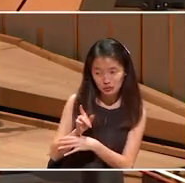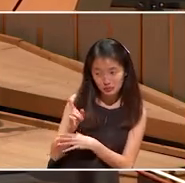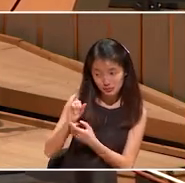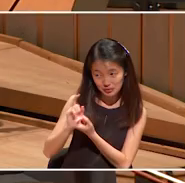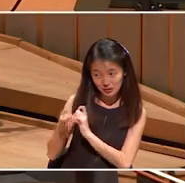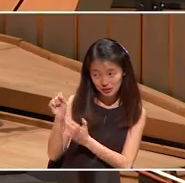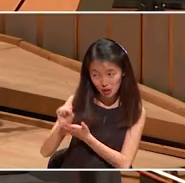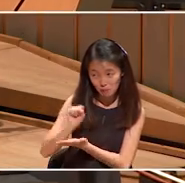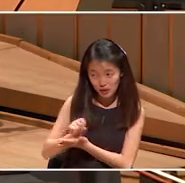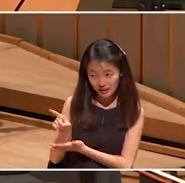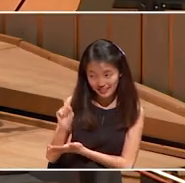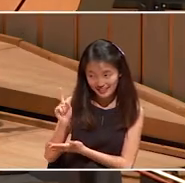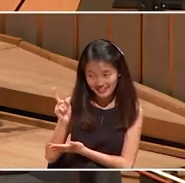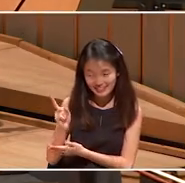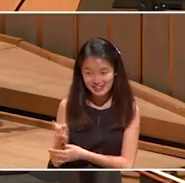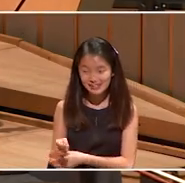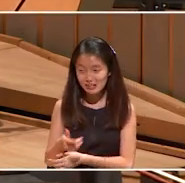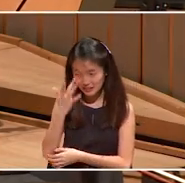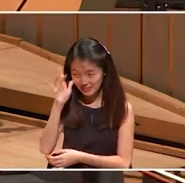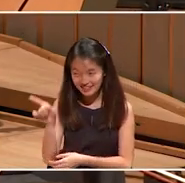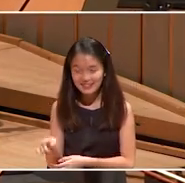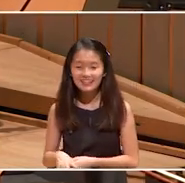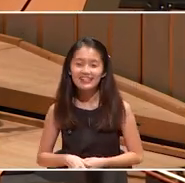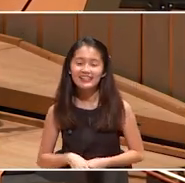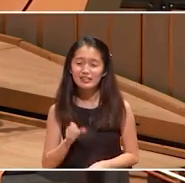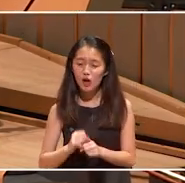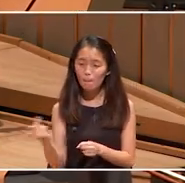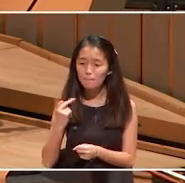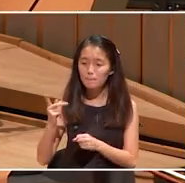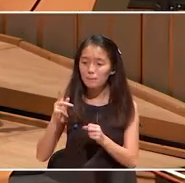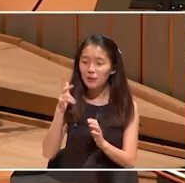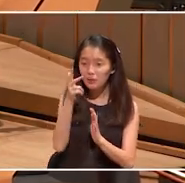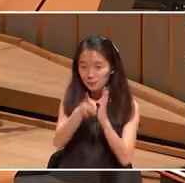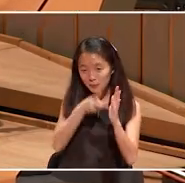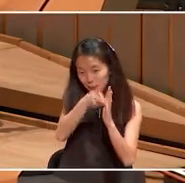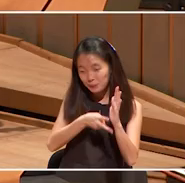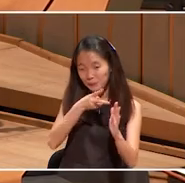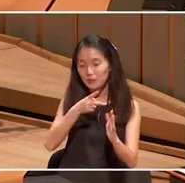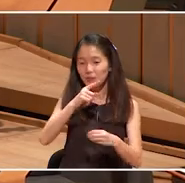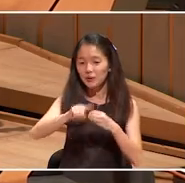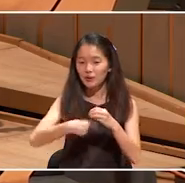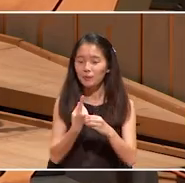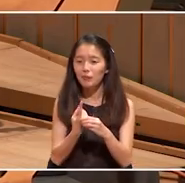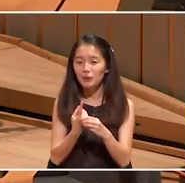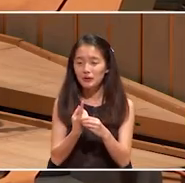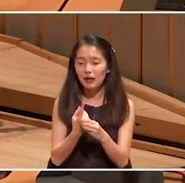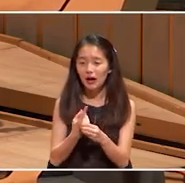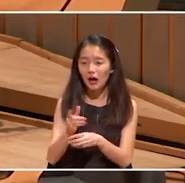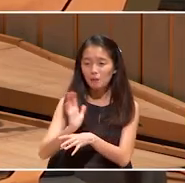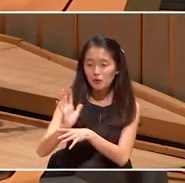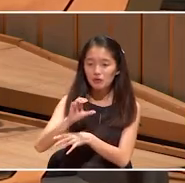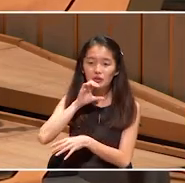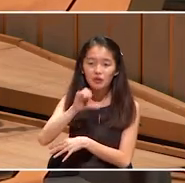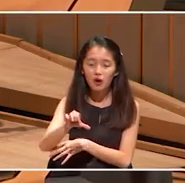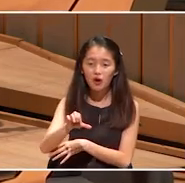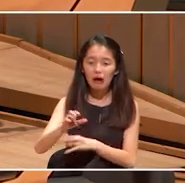very smooth. So we did it. We did a little episode of Young Innocence, I think it's called in English, but it's Xiaowuzi